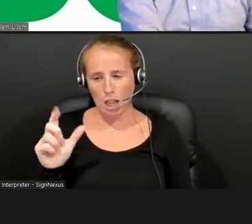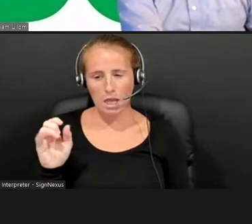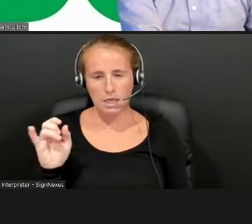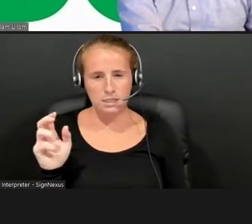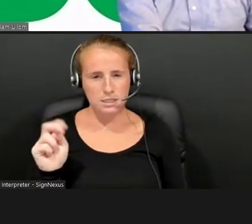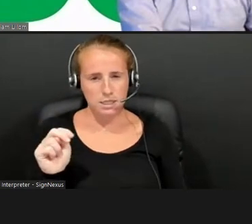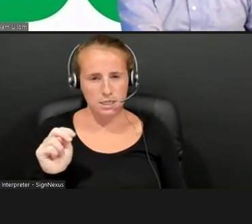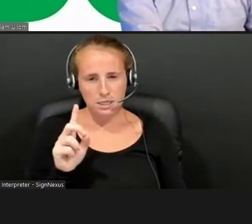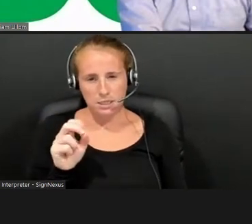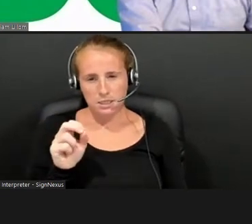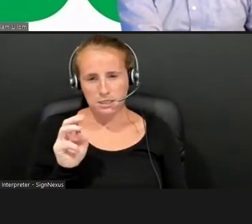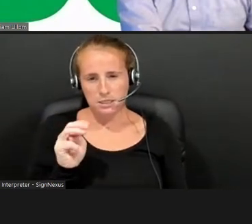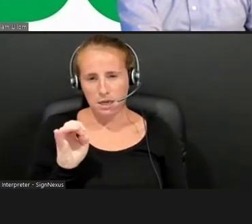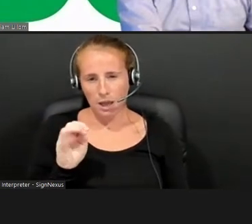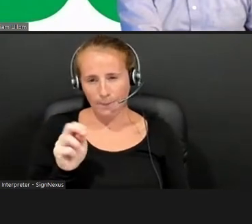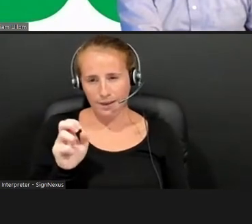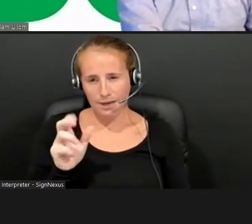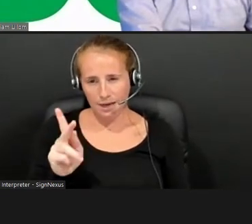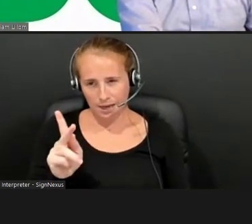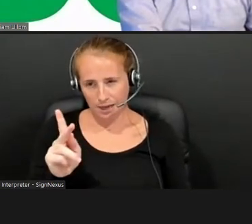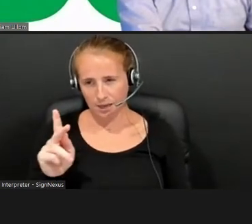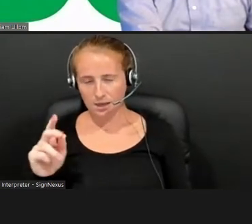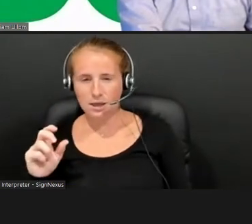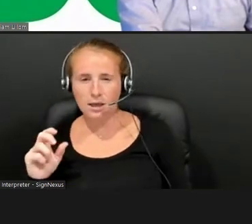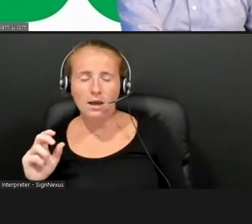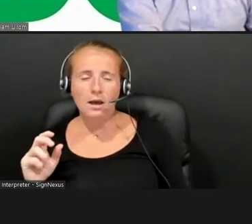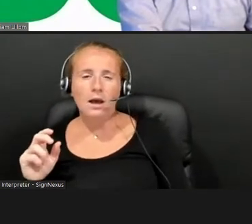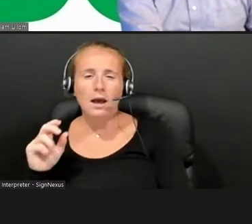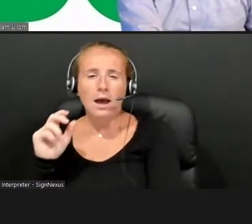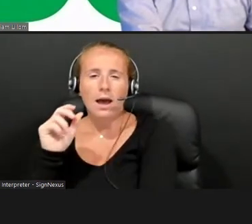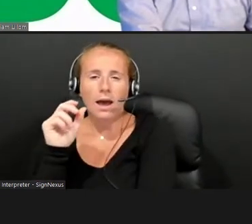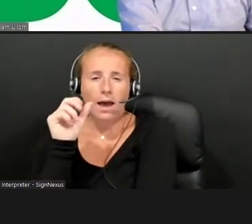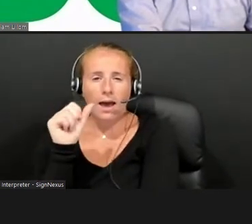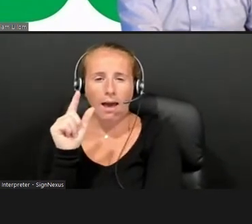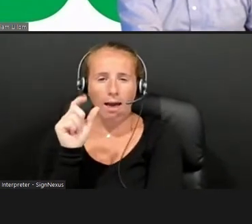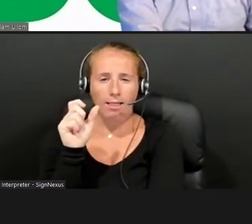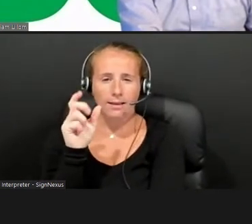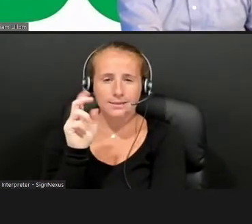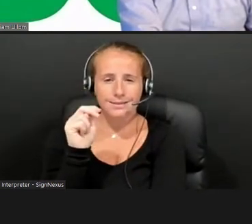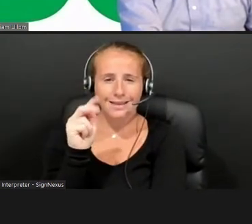Dominic cenino Alexander Ross